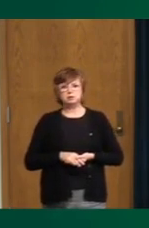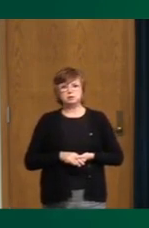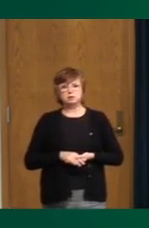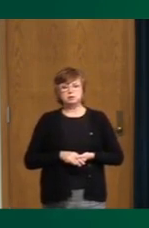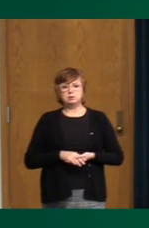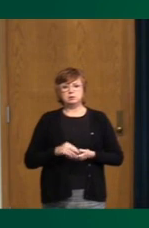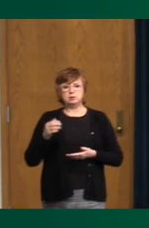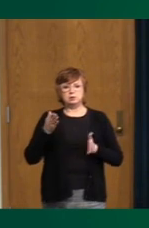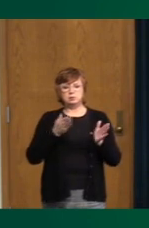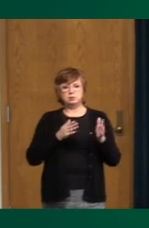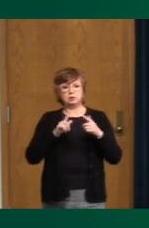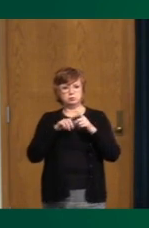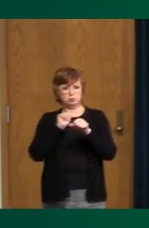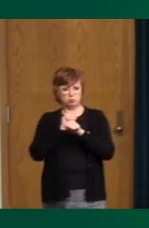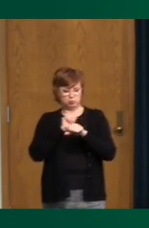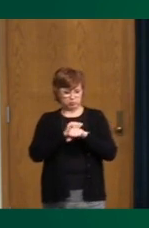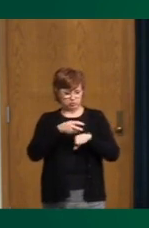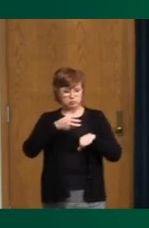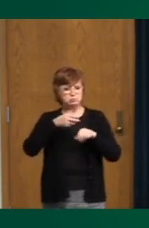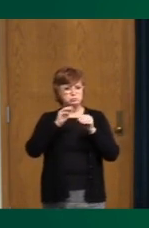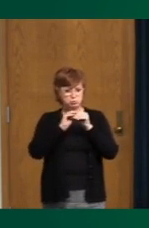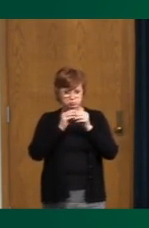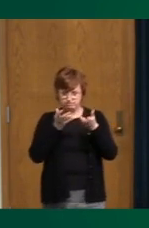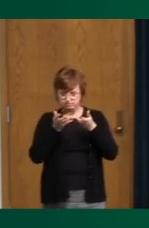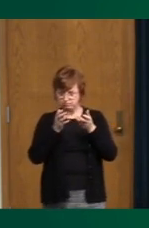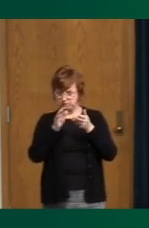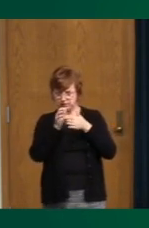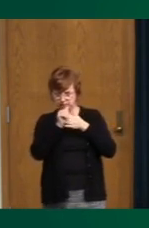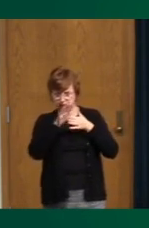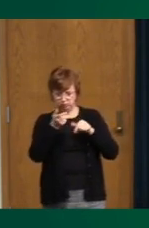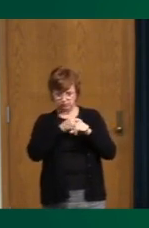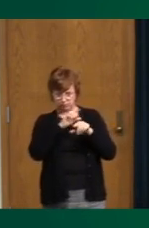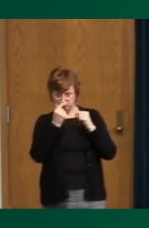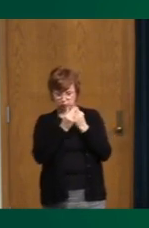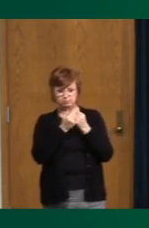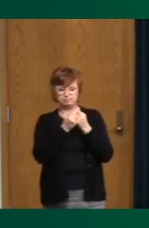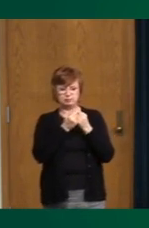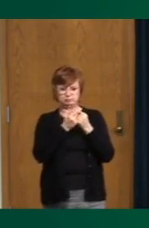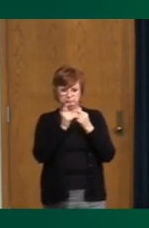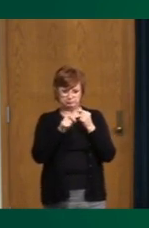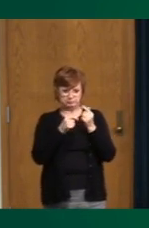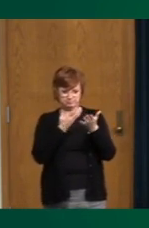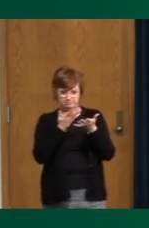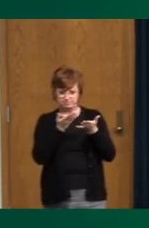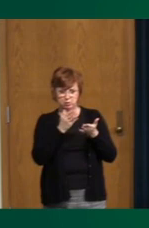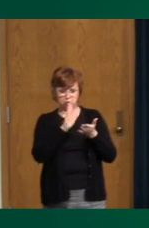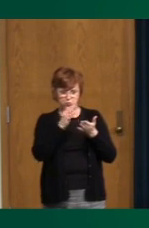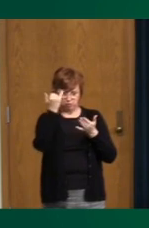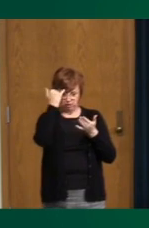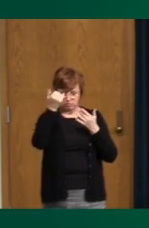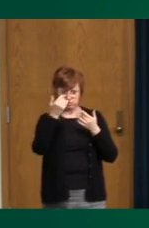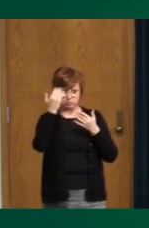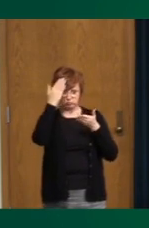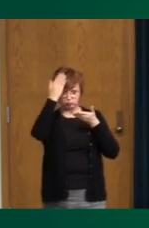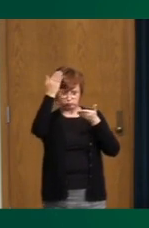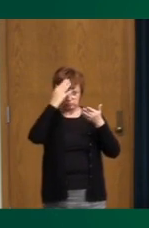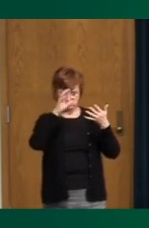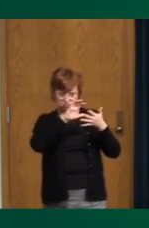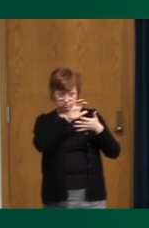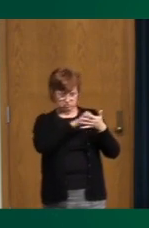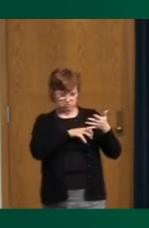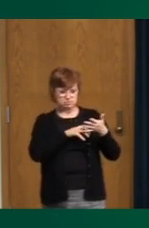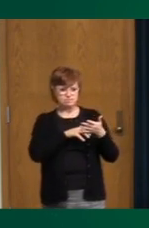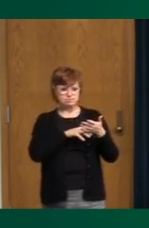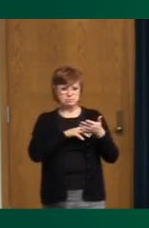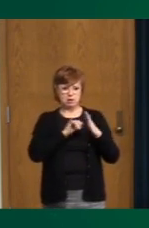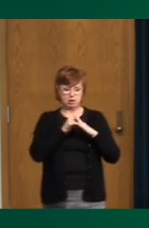the leadership in each of these organizations to take their suggestions on how they can operate in a more safe manner for